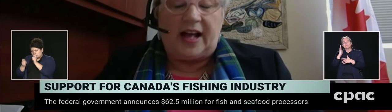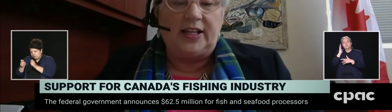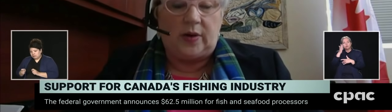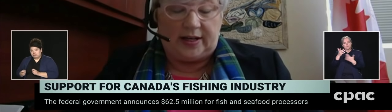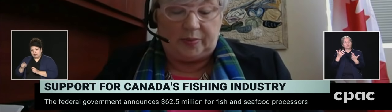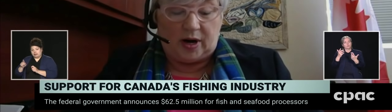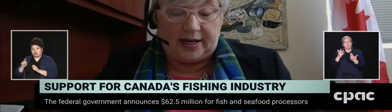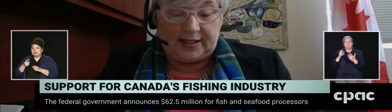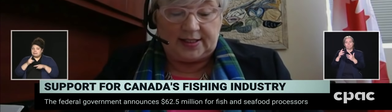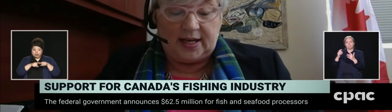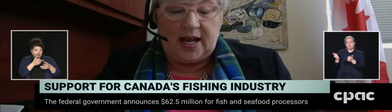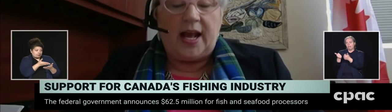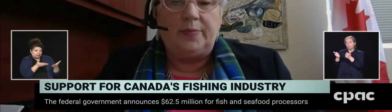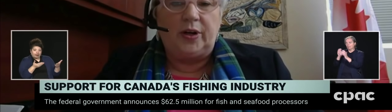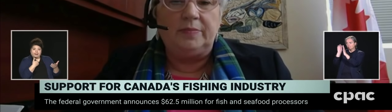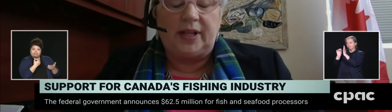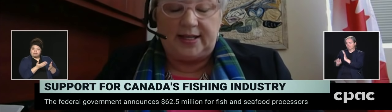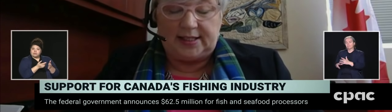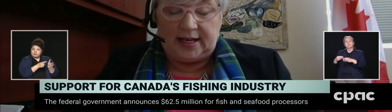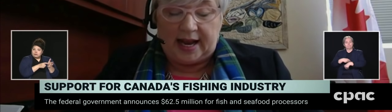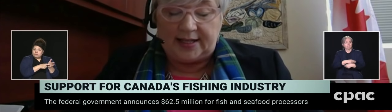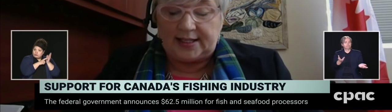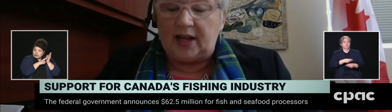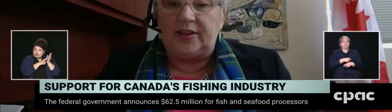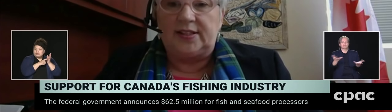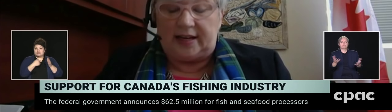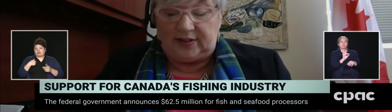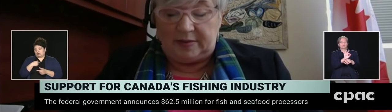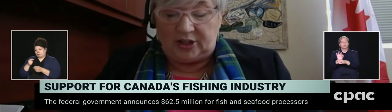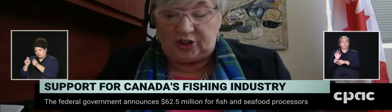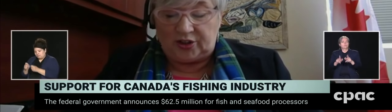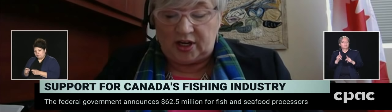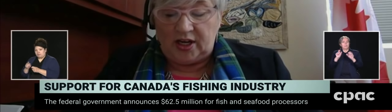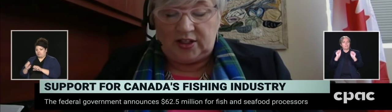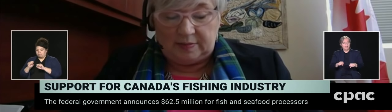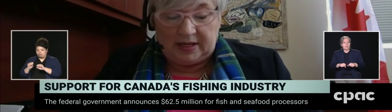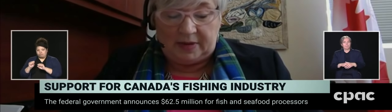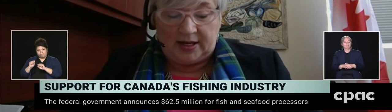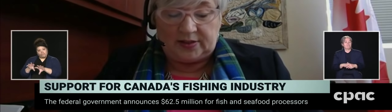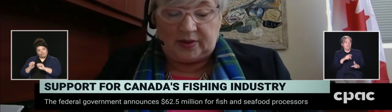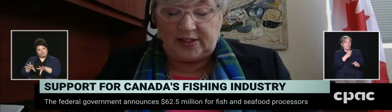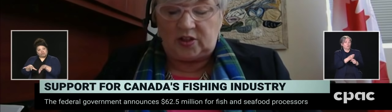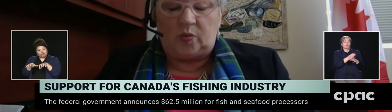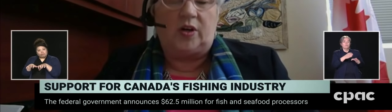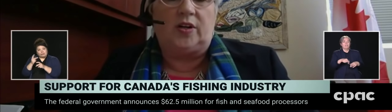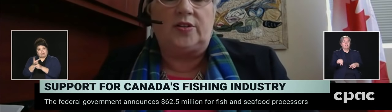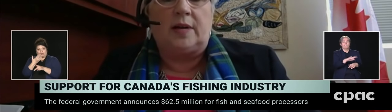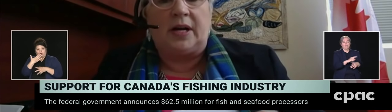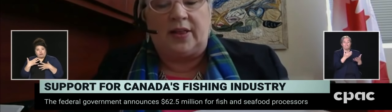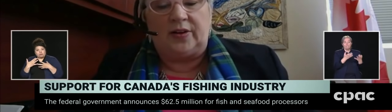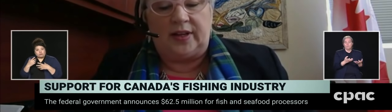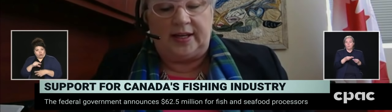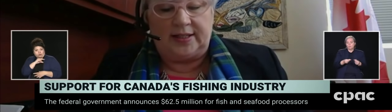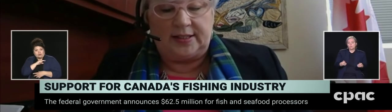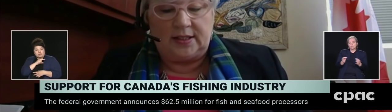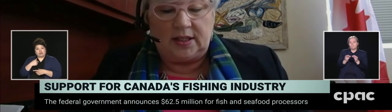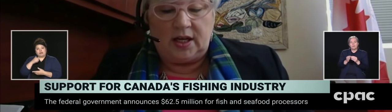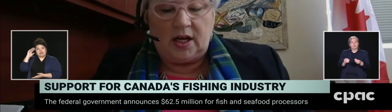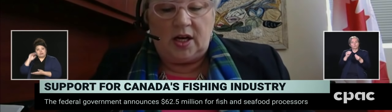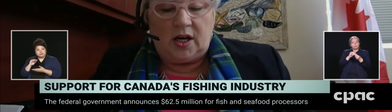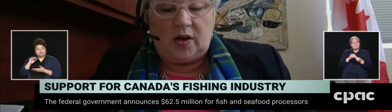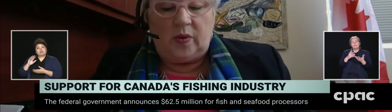and create value-added products, and put in place enhanced health and safety measures to minimize risk to workers, among other